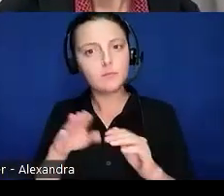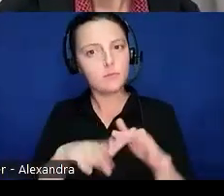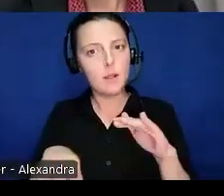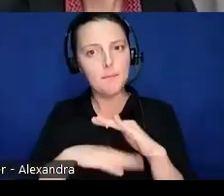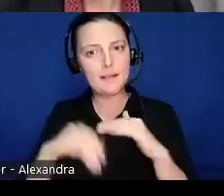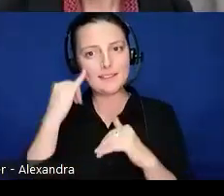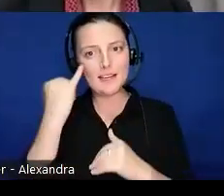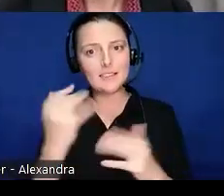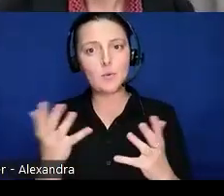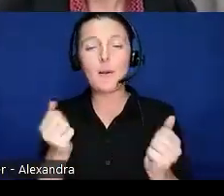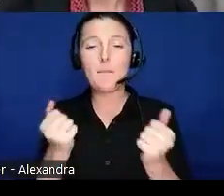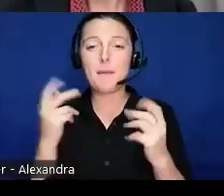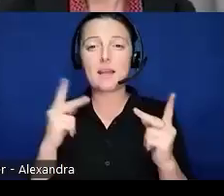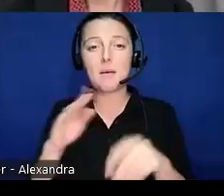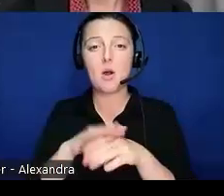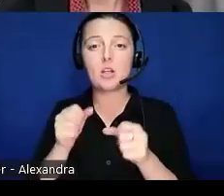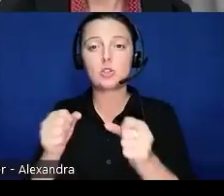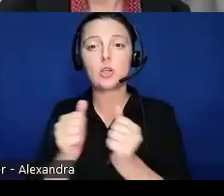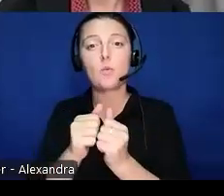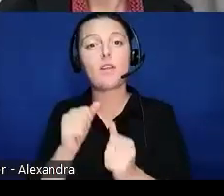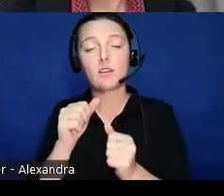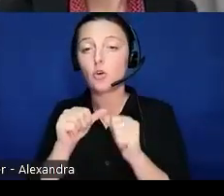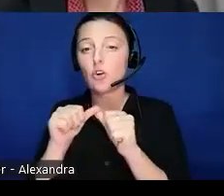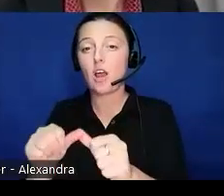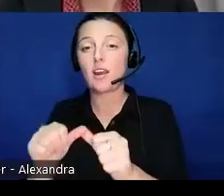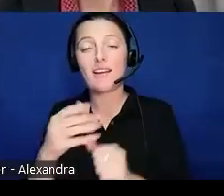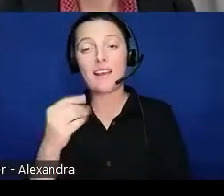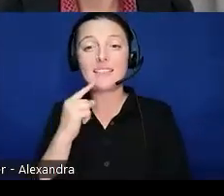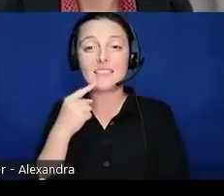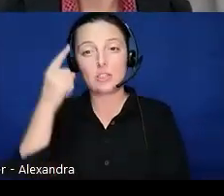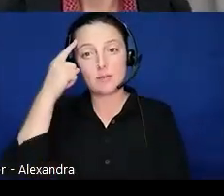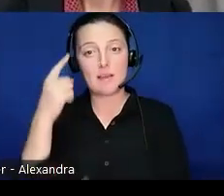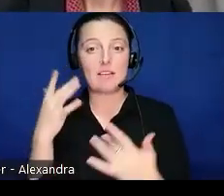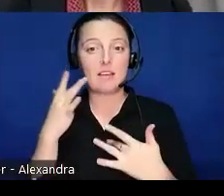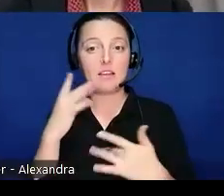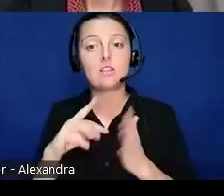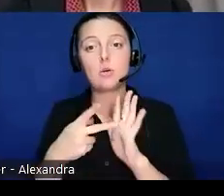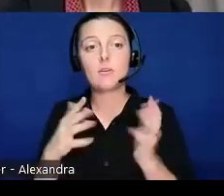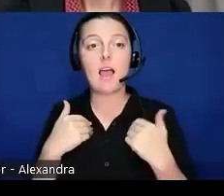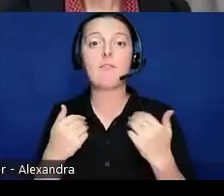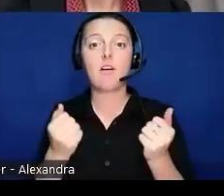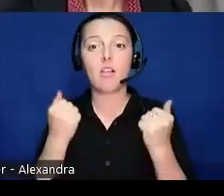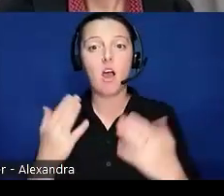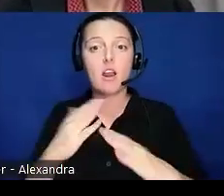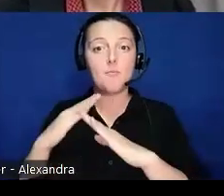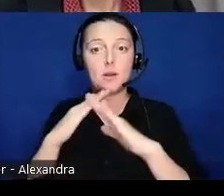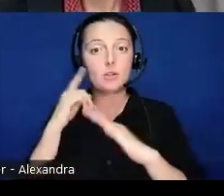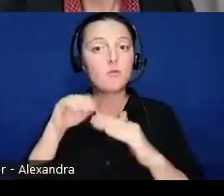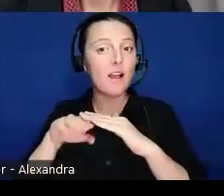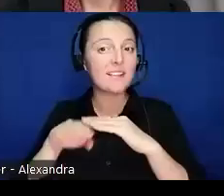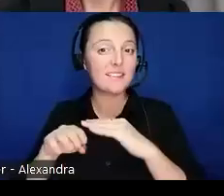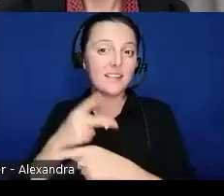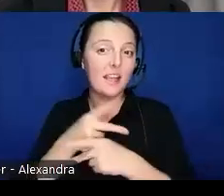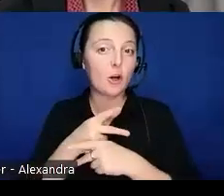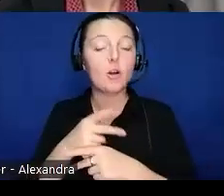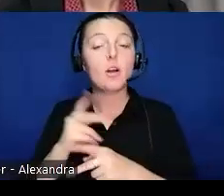people on the streets with chronic and serious mental illness that face a lot of barriers to accessing care. The folks who are unhoused tend